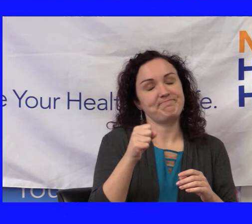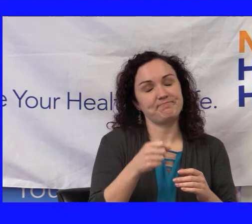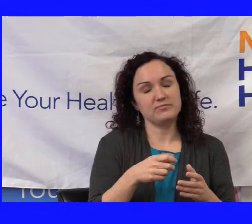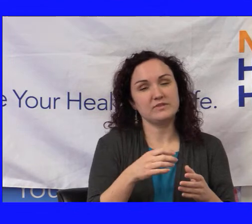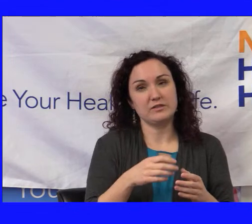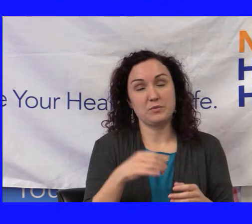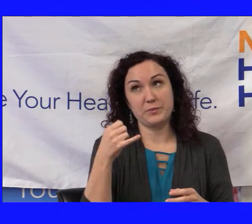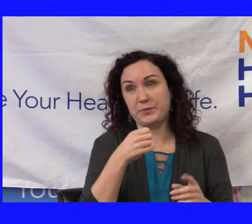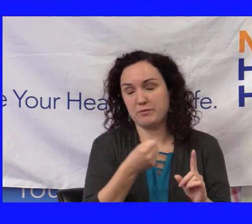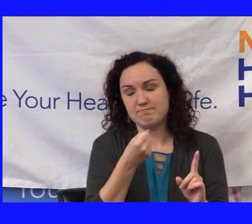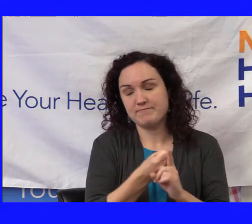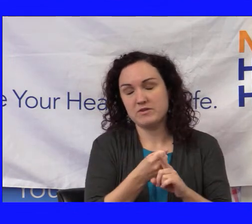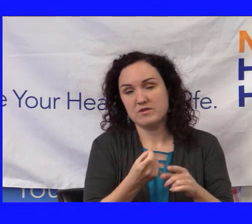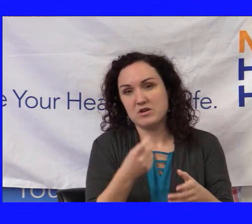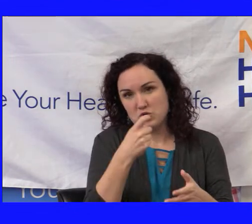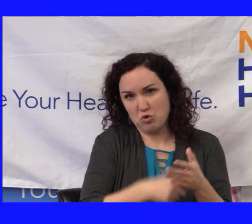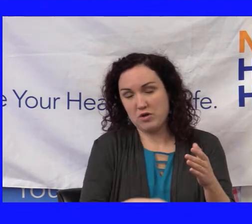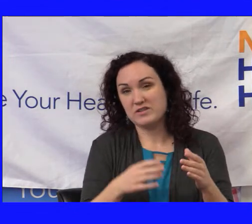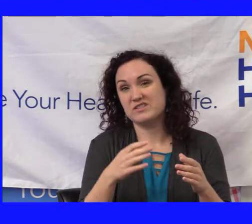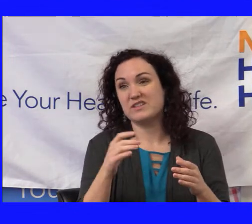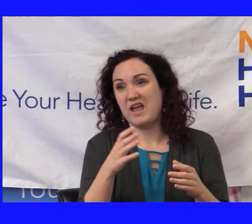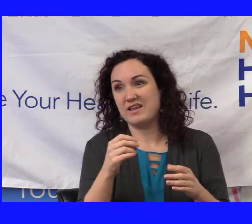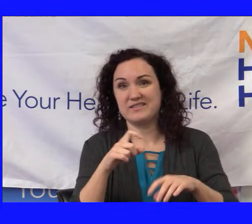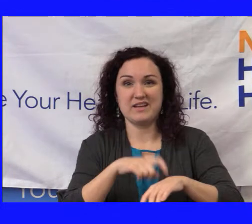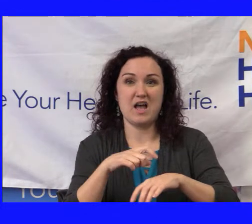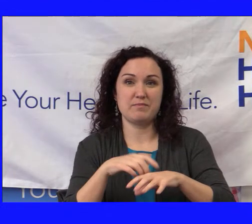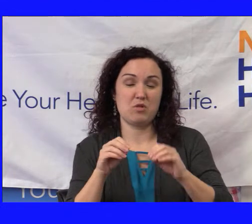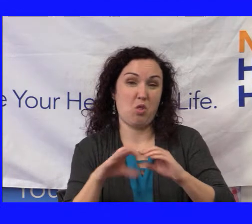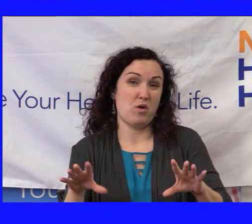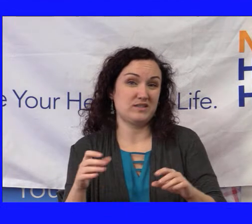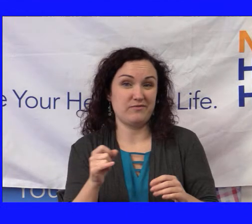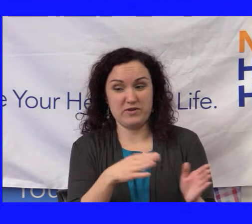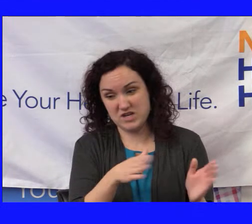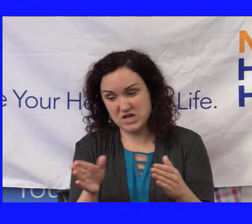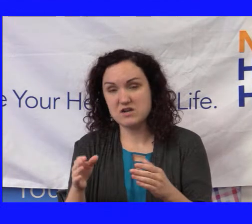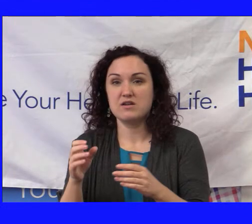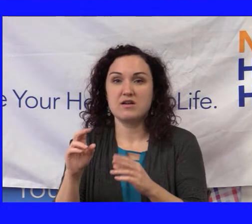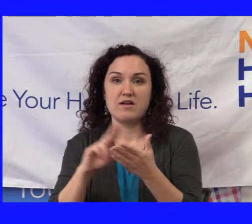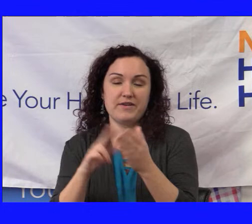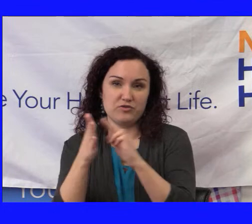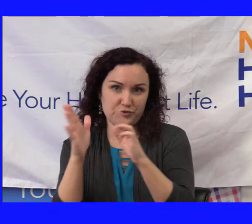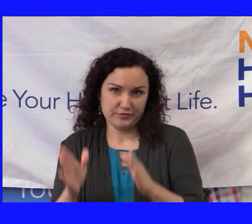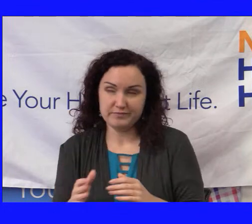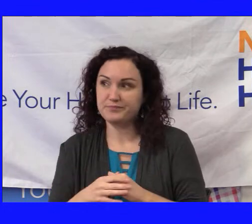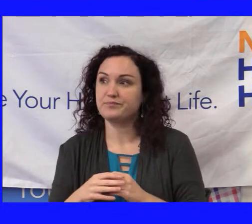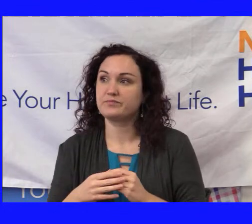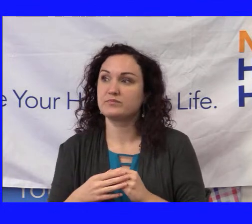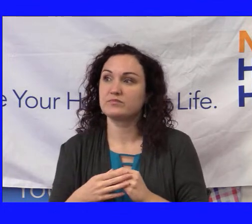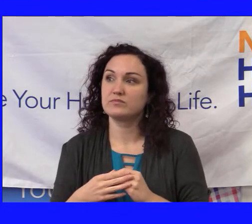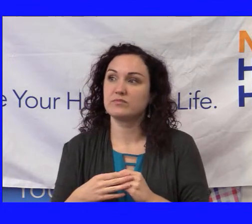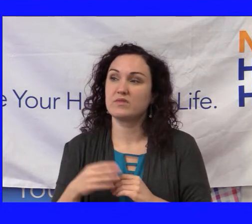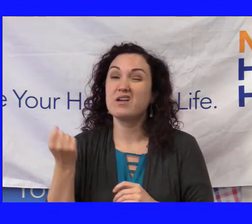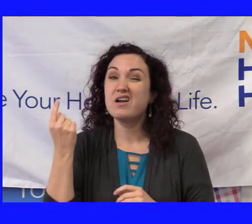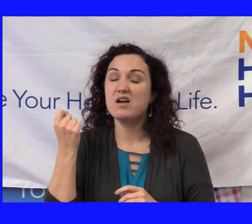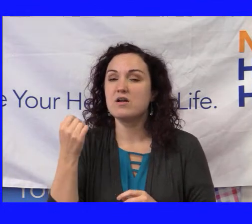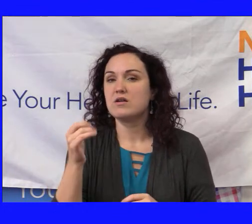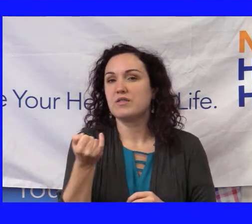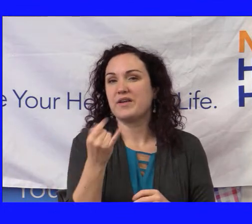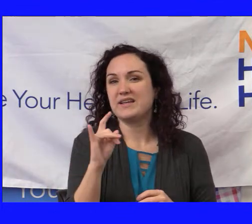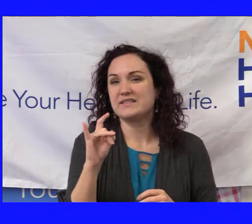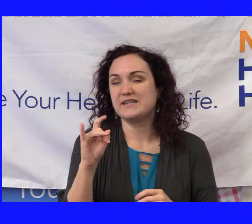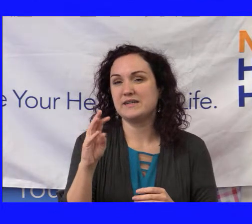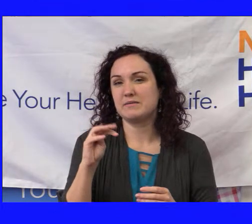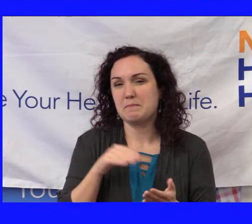loss if we were to switch vendors. I'm just going to highlight a few points. The resources and work that would be needed to import the studies. There are about 18